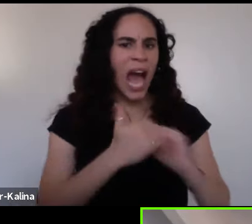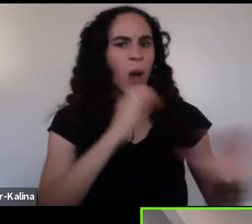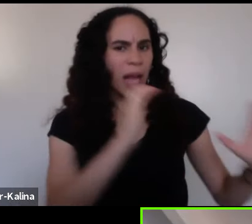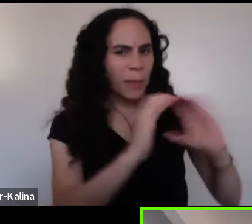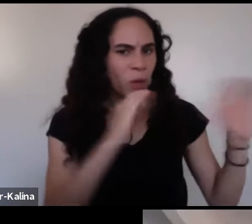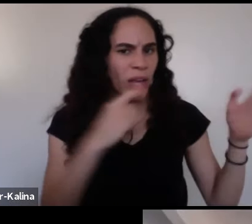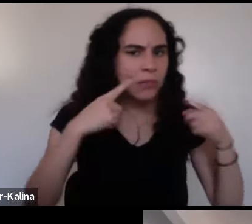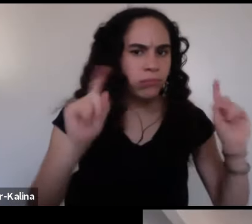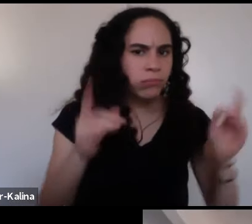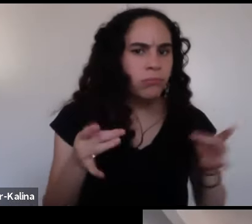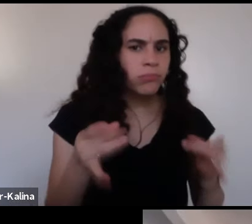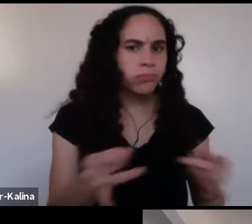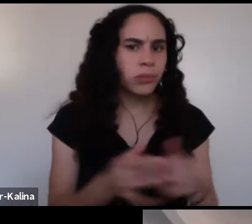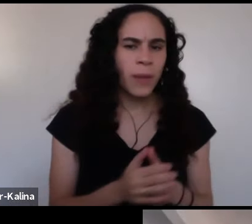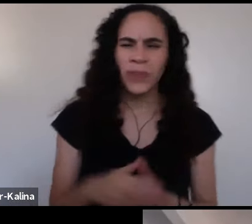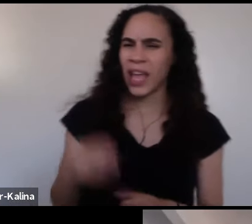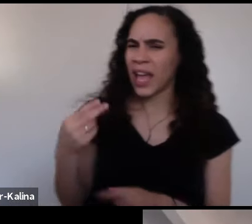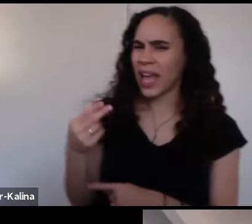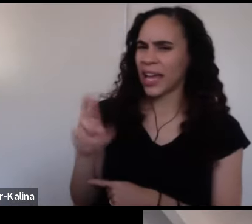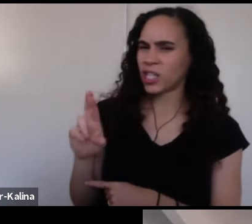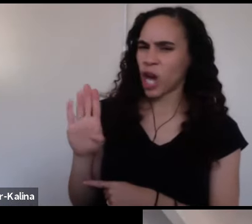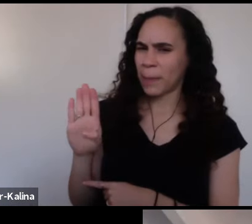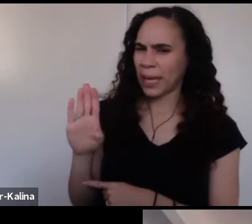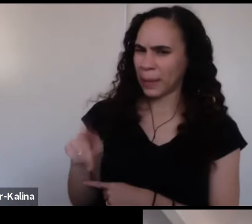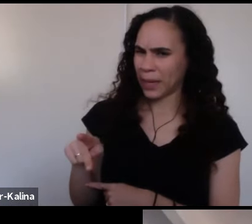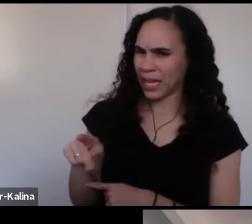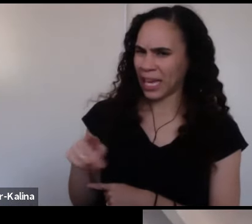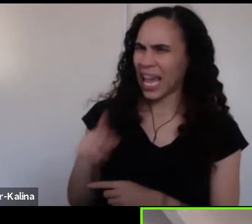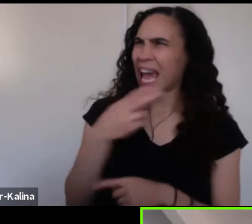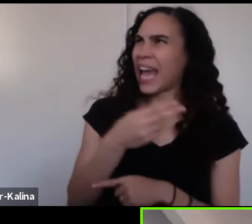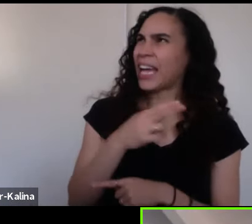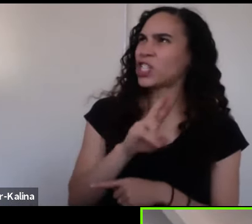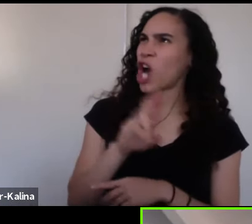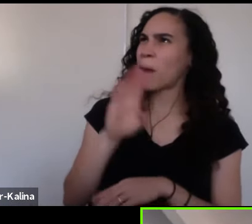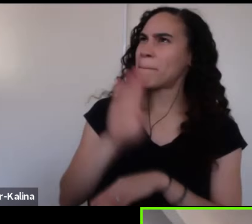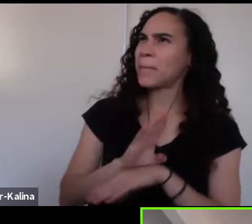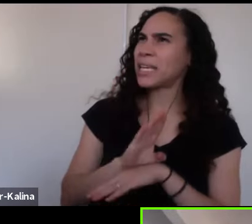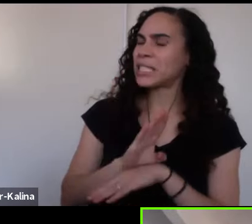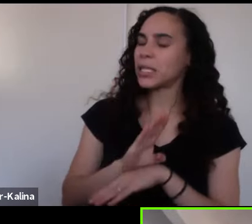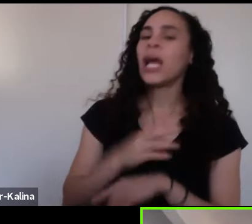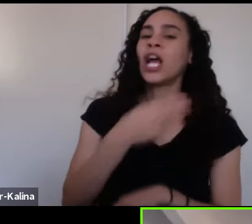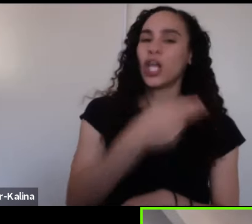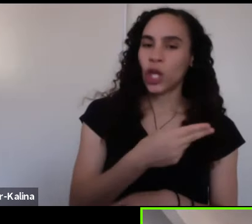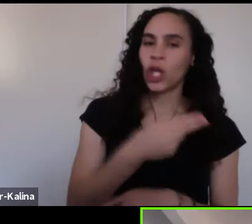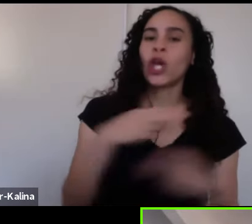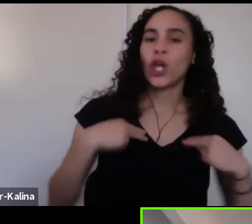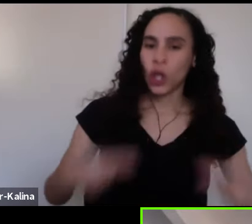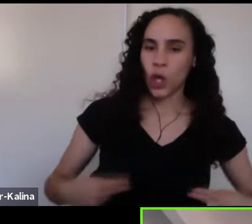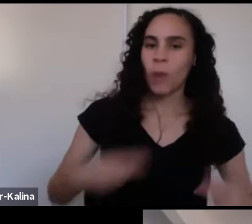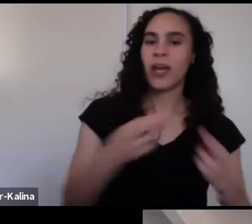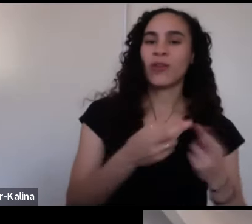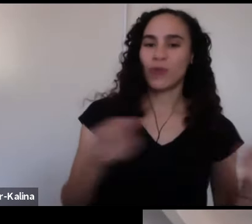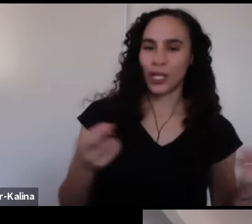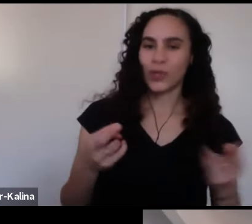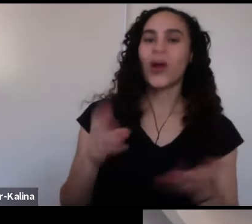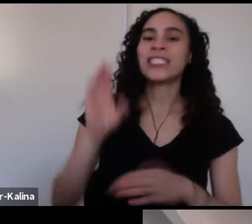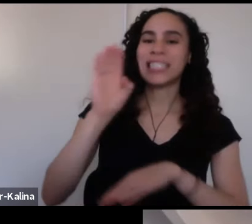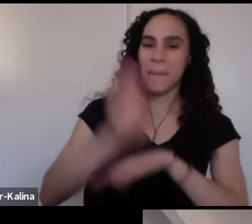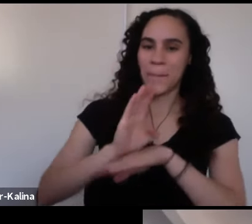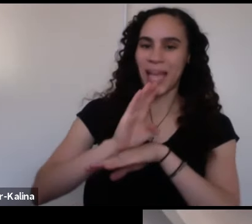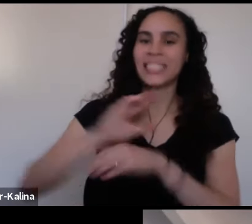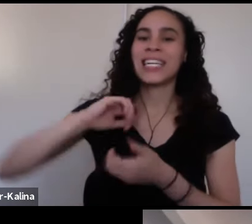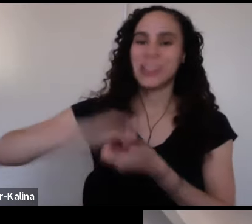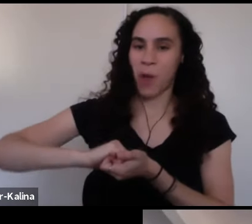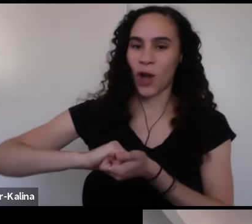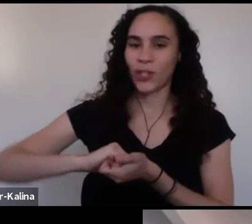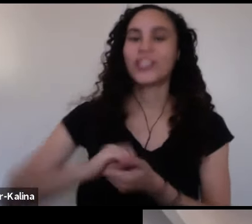them. HRBP, HR business. Human resources business partners. Thank you. And